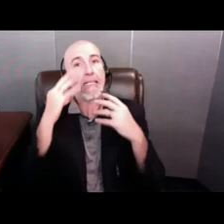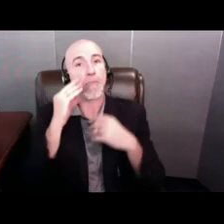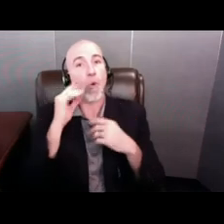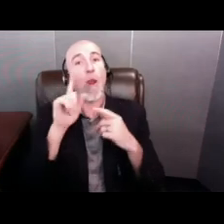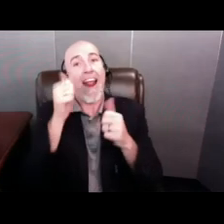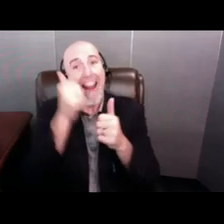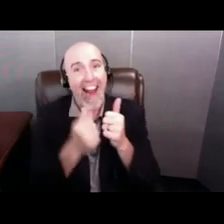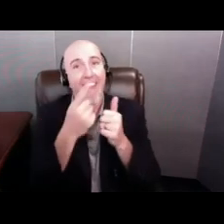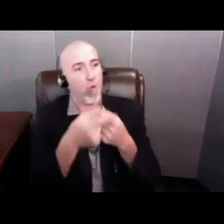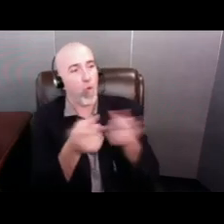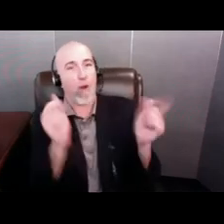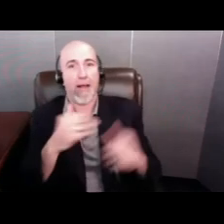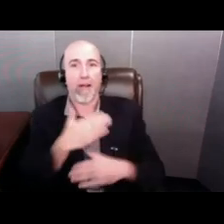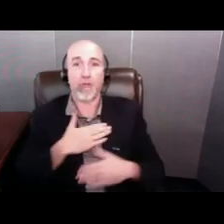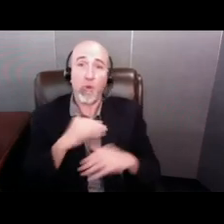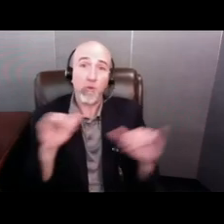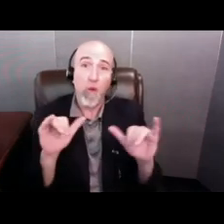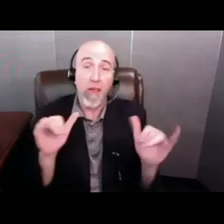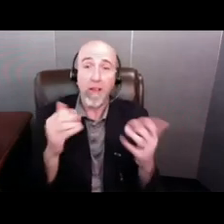everybody else can enjoy as well. So